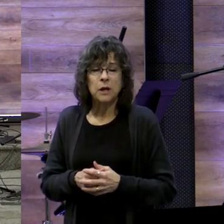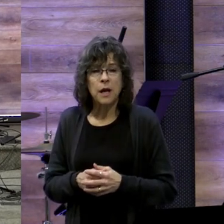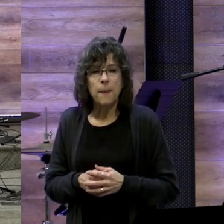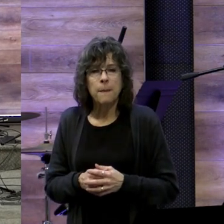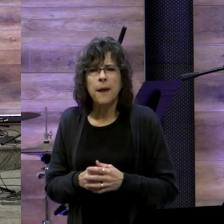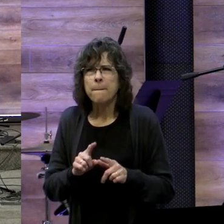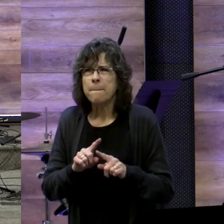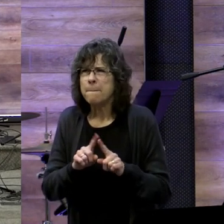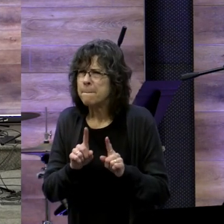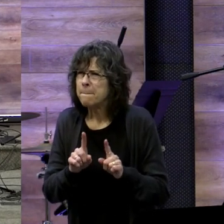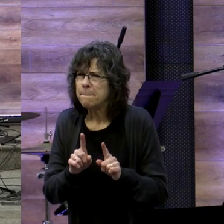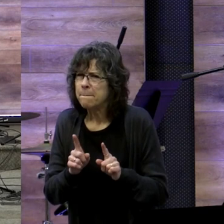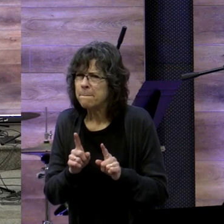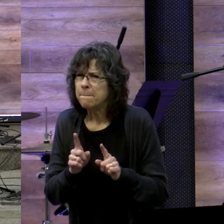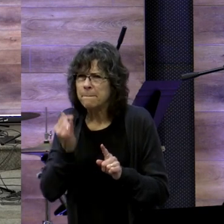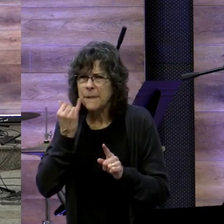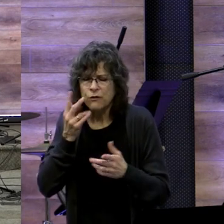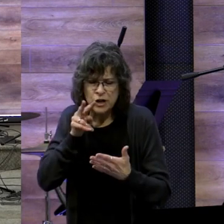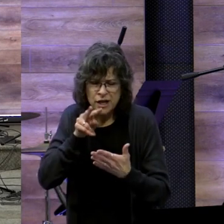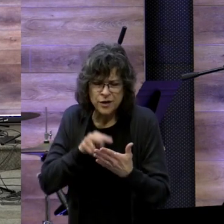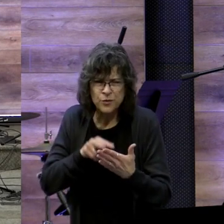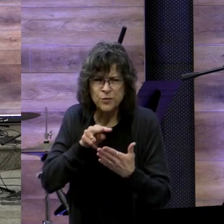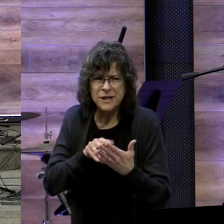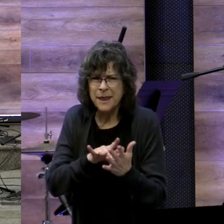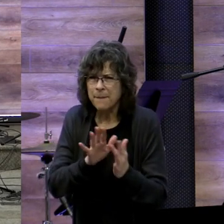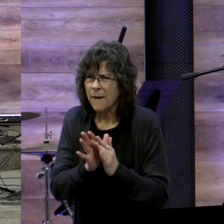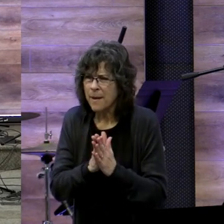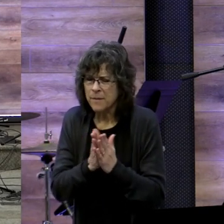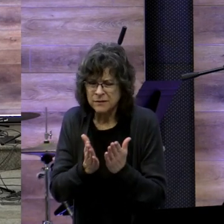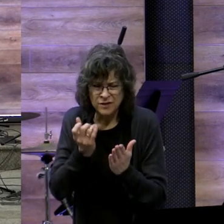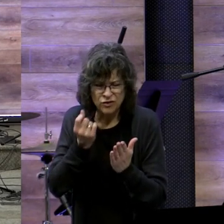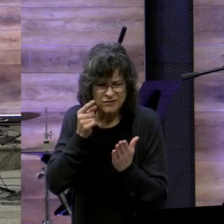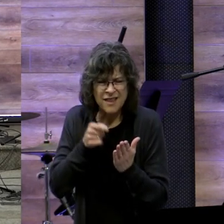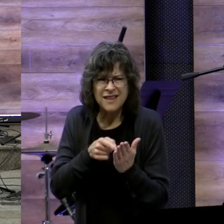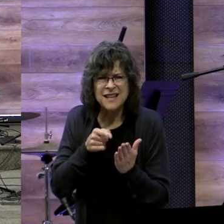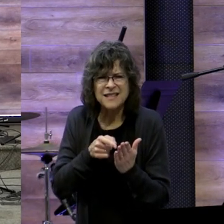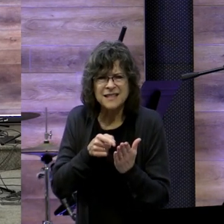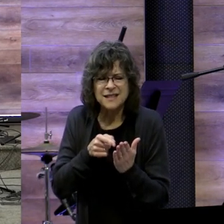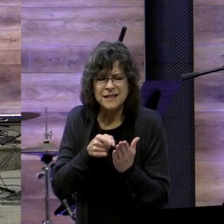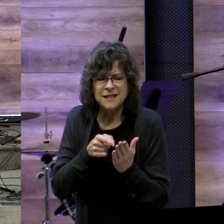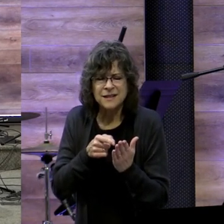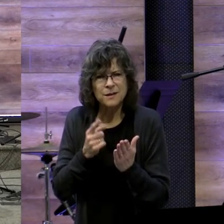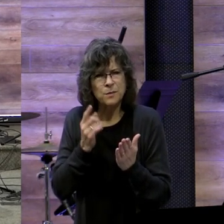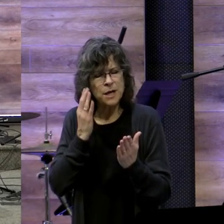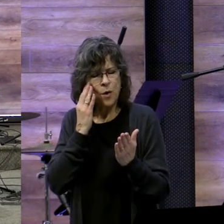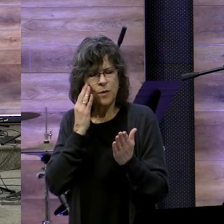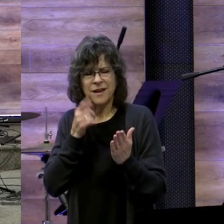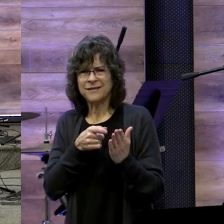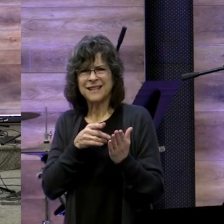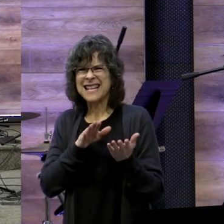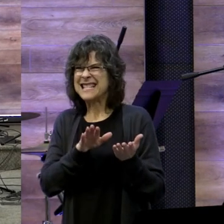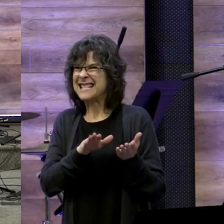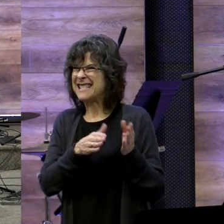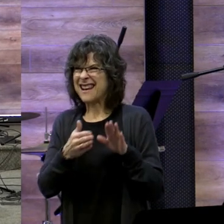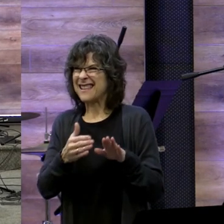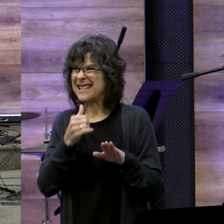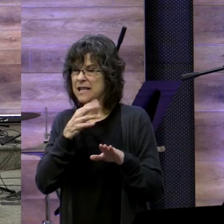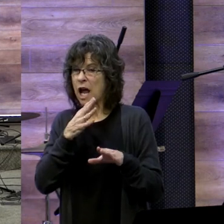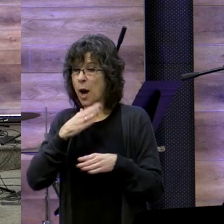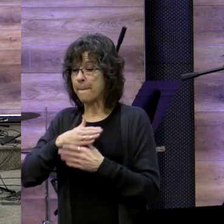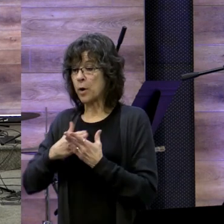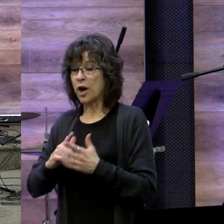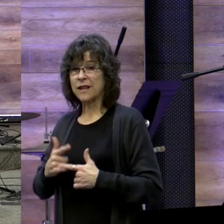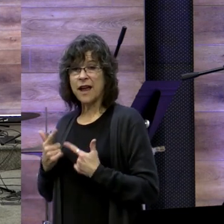our Bibles rightly, death is not part of life, but rather the result of sin and